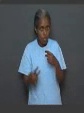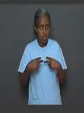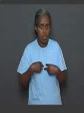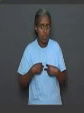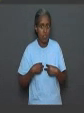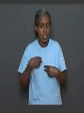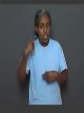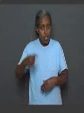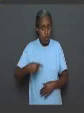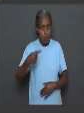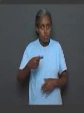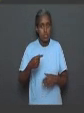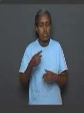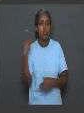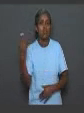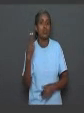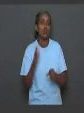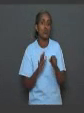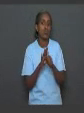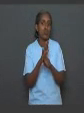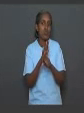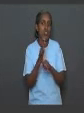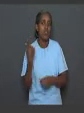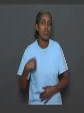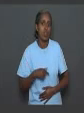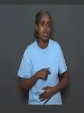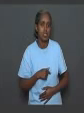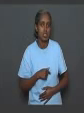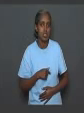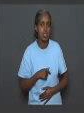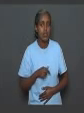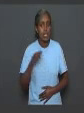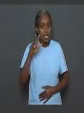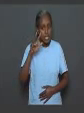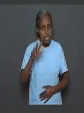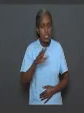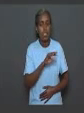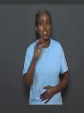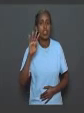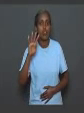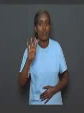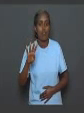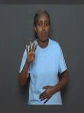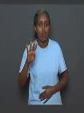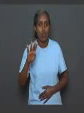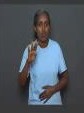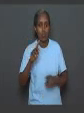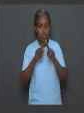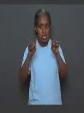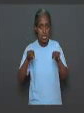those are useful for us. If a 3 and a 4 come up on the